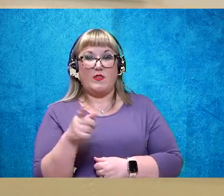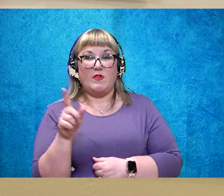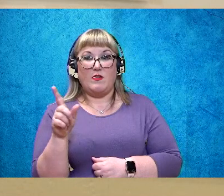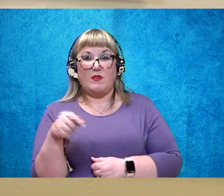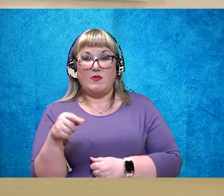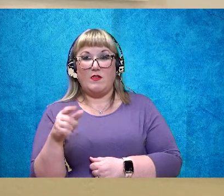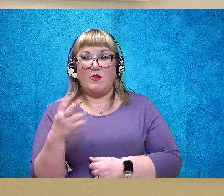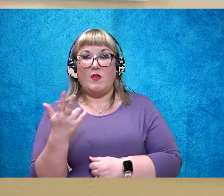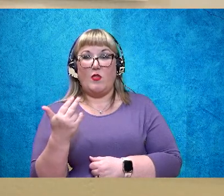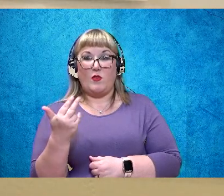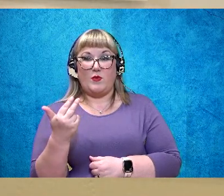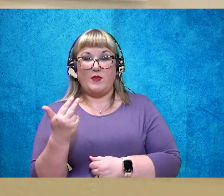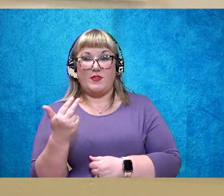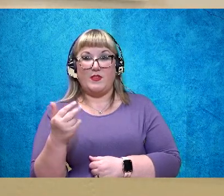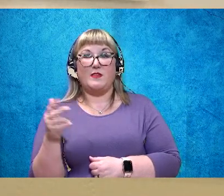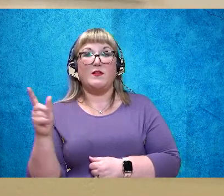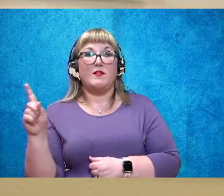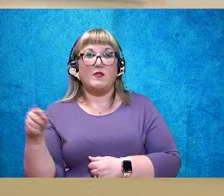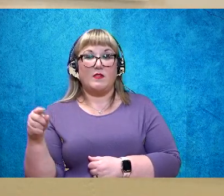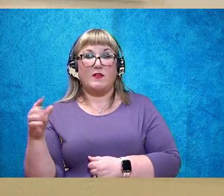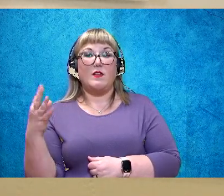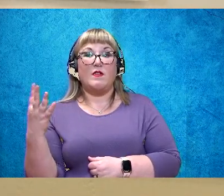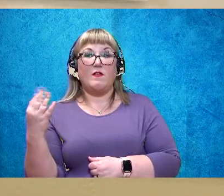12, 13,